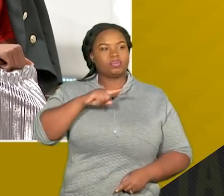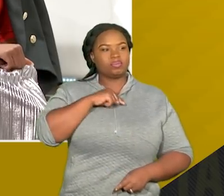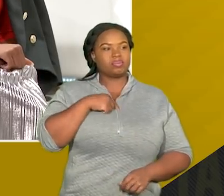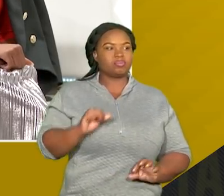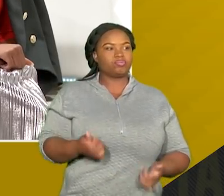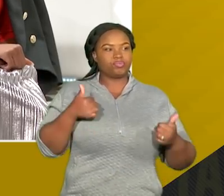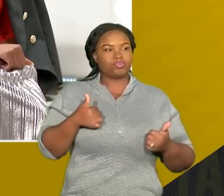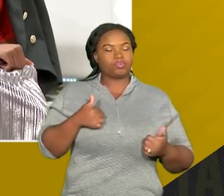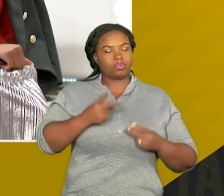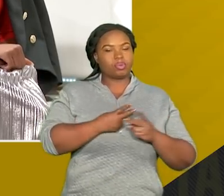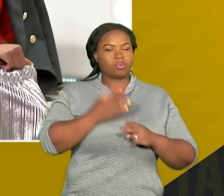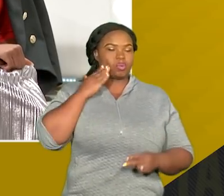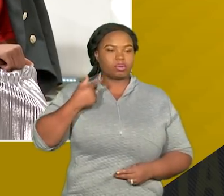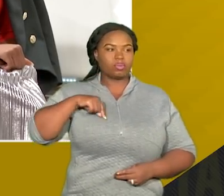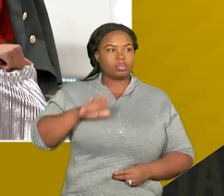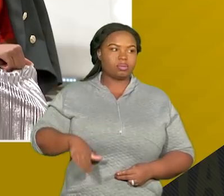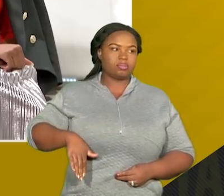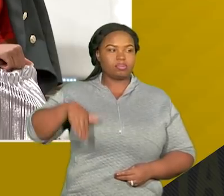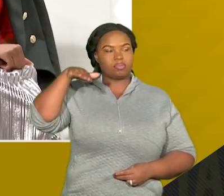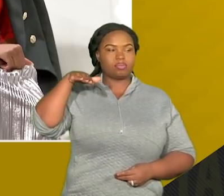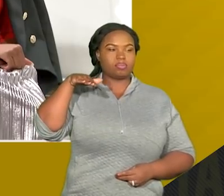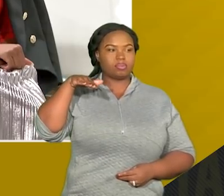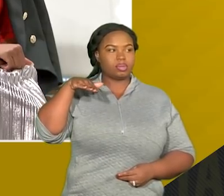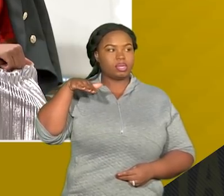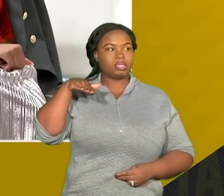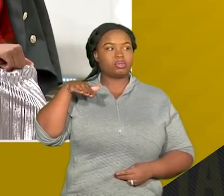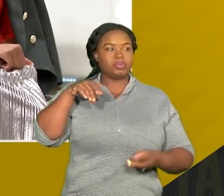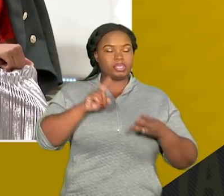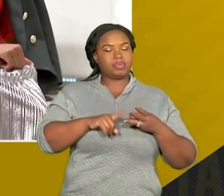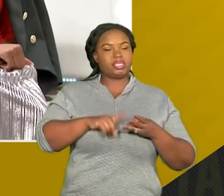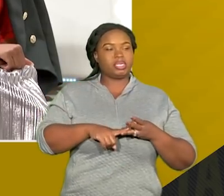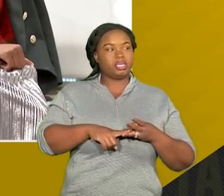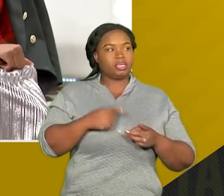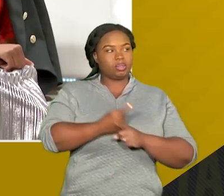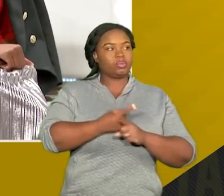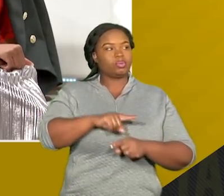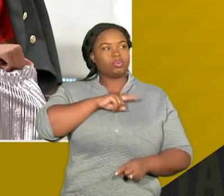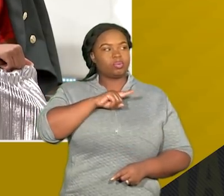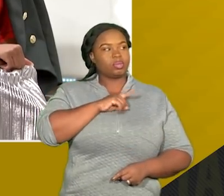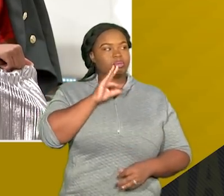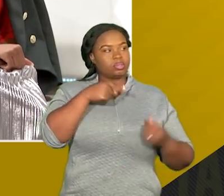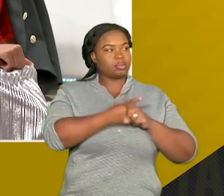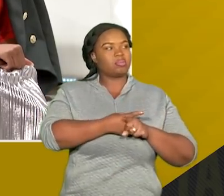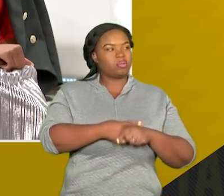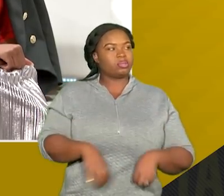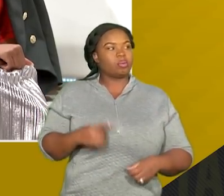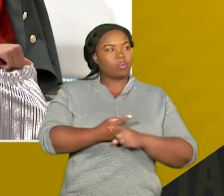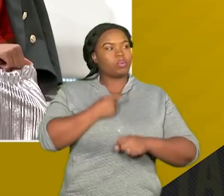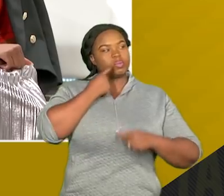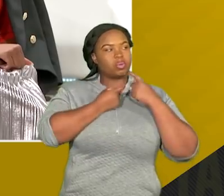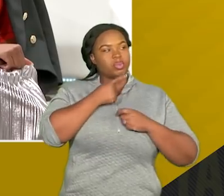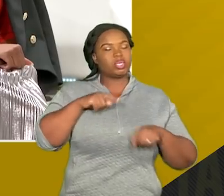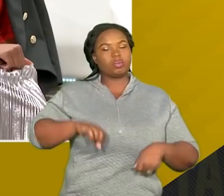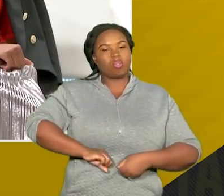Like when we were growing up and so, but then later like Ari, you know, something you move on, car and buy a high. Okay.